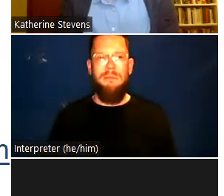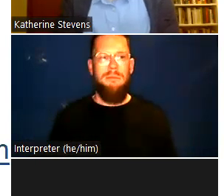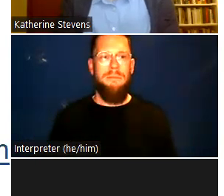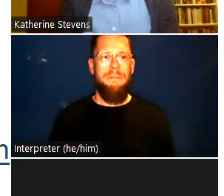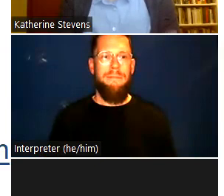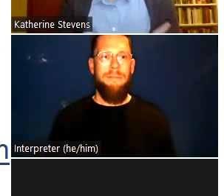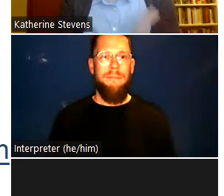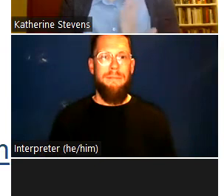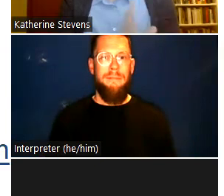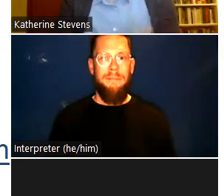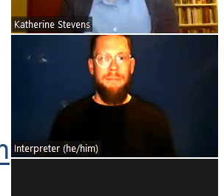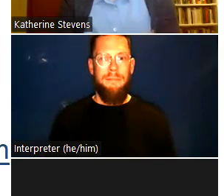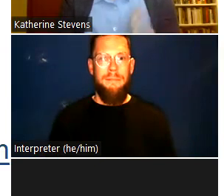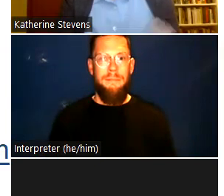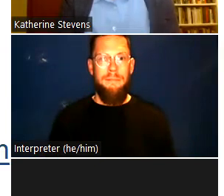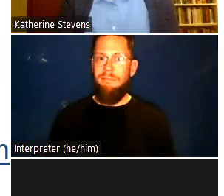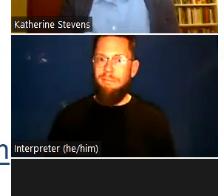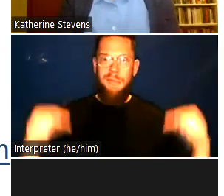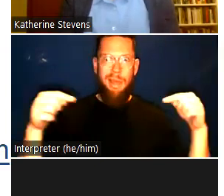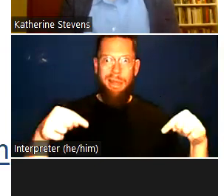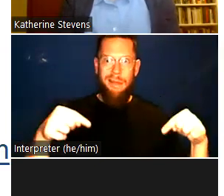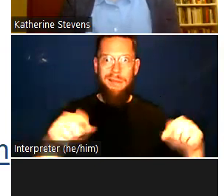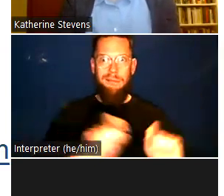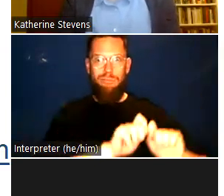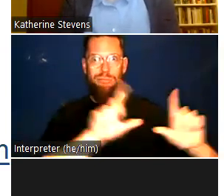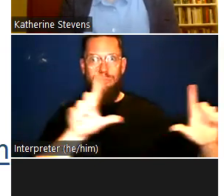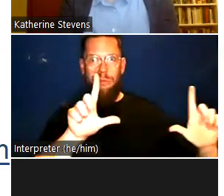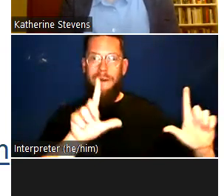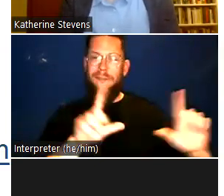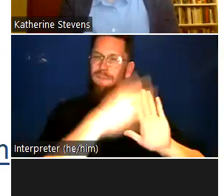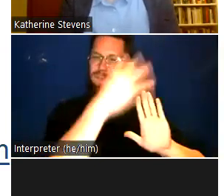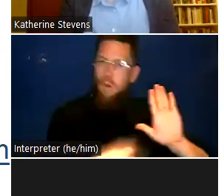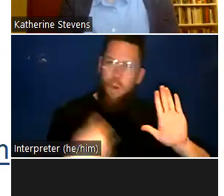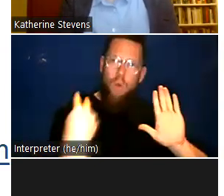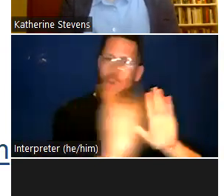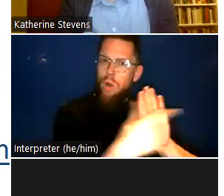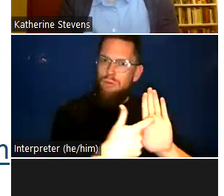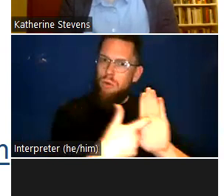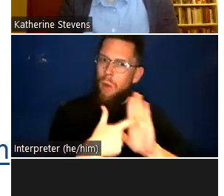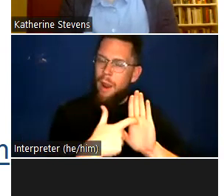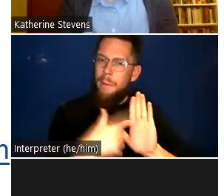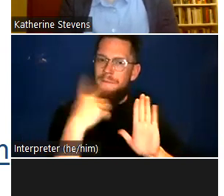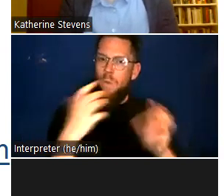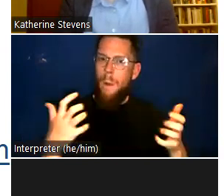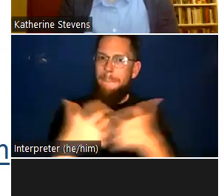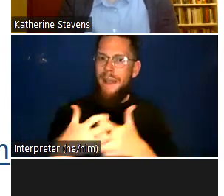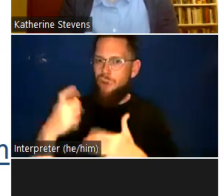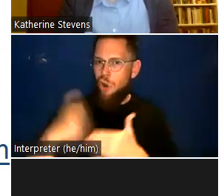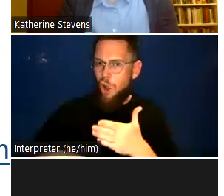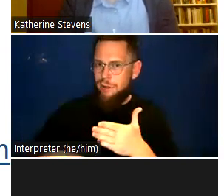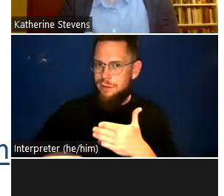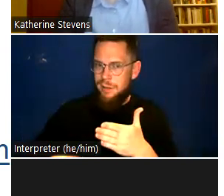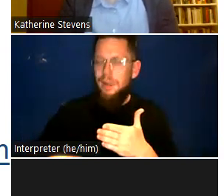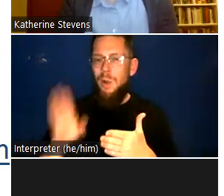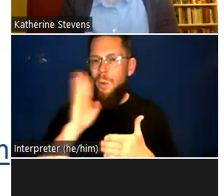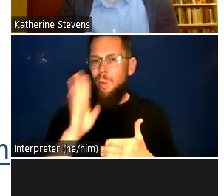So this is the full set of requirements for matching costs, and I'm going to go over these